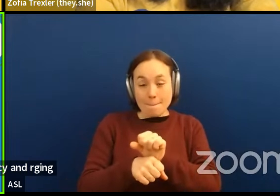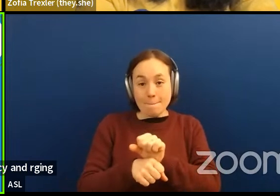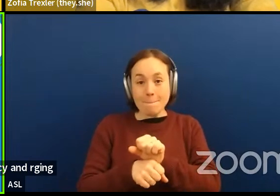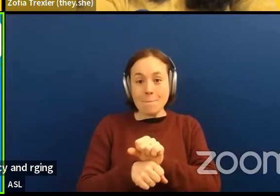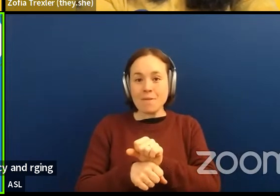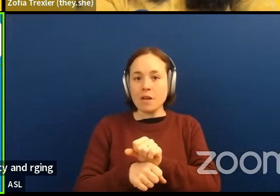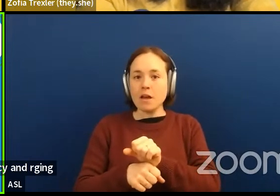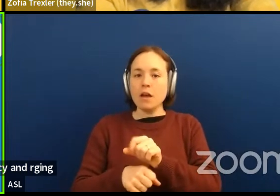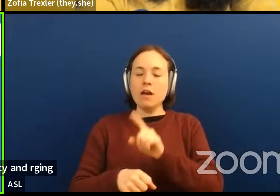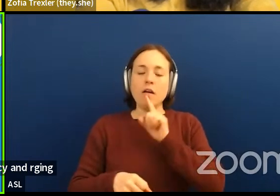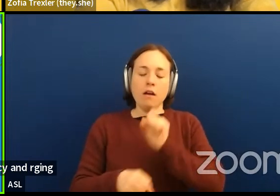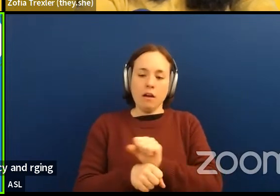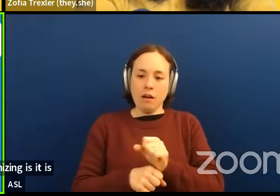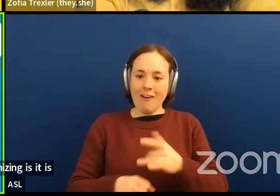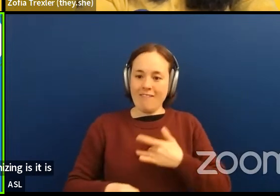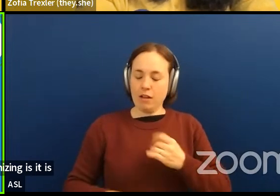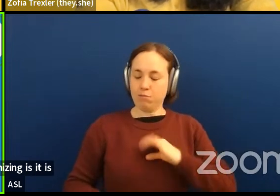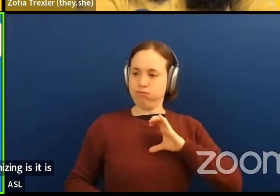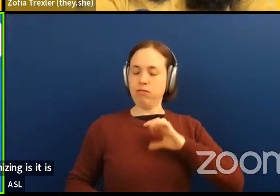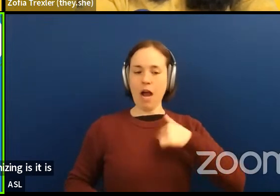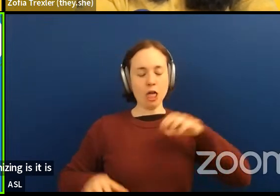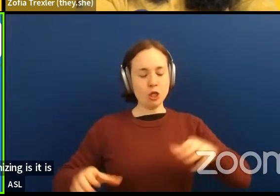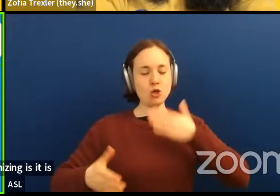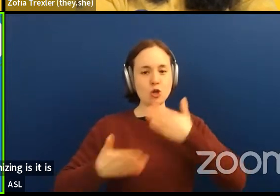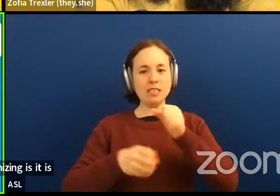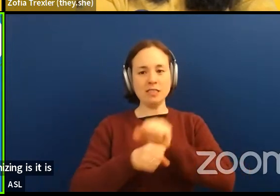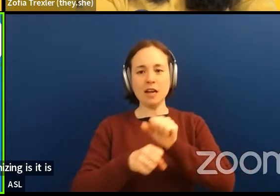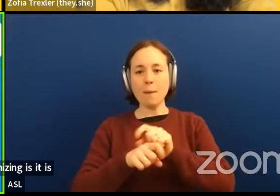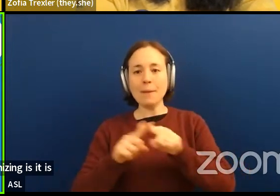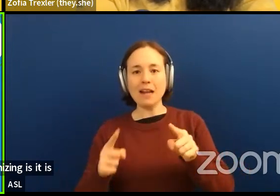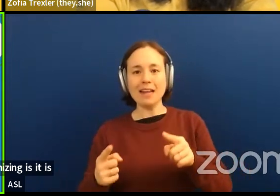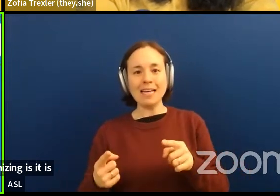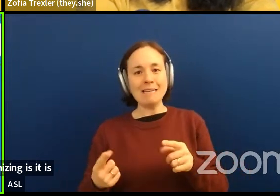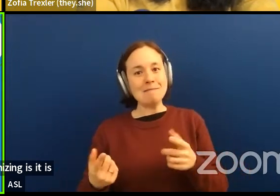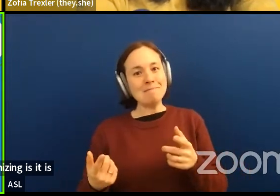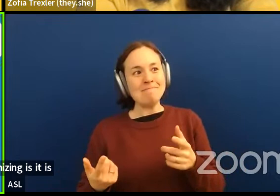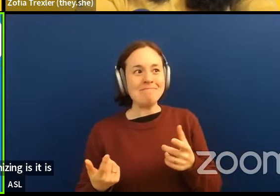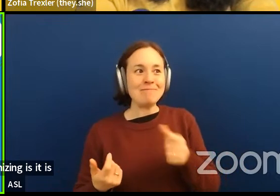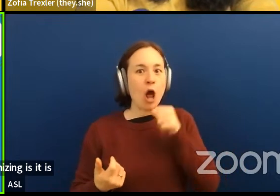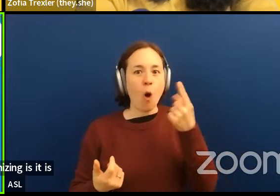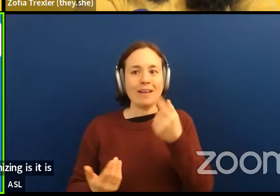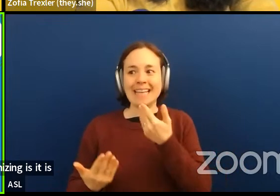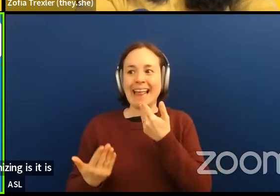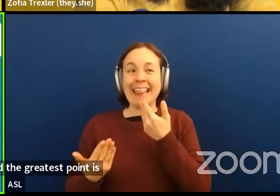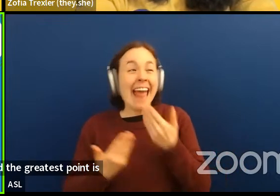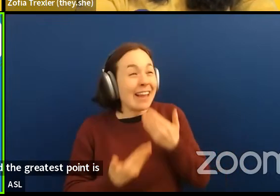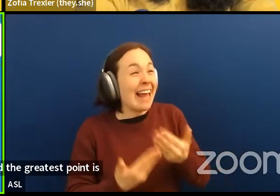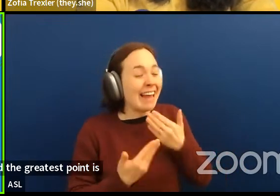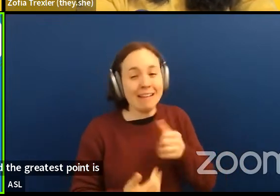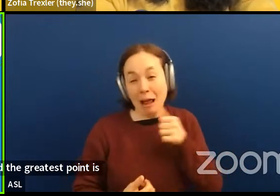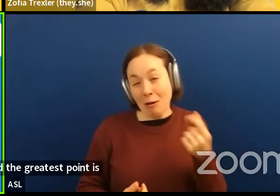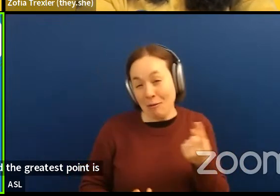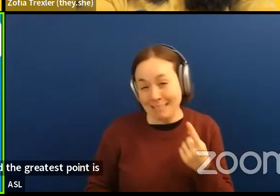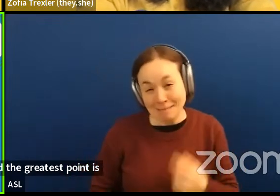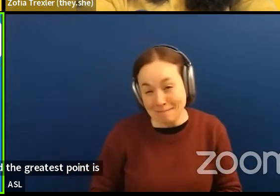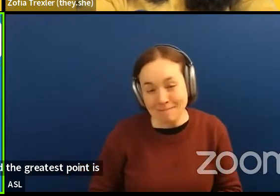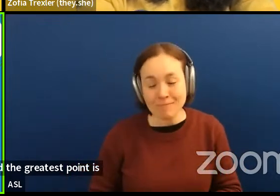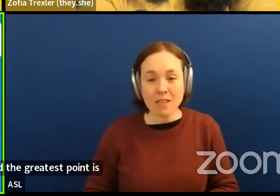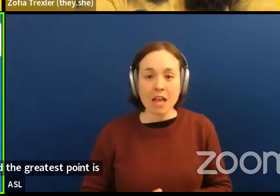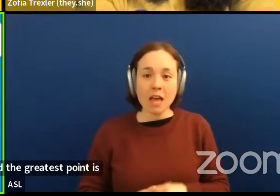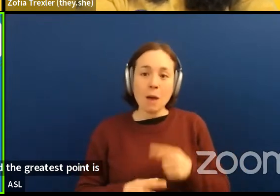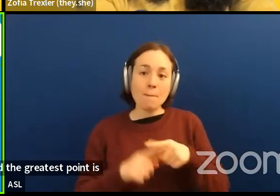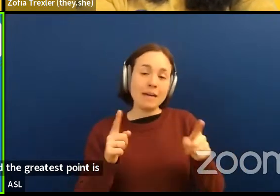in the beginning, but the greatest point is when individuals come back to an office, or you